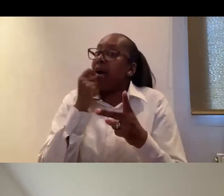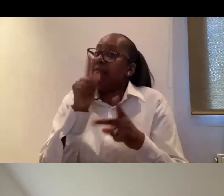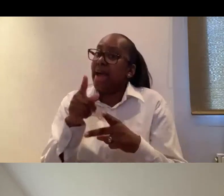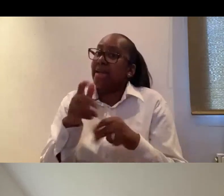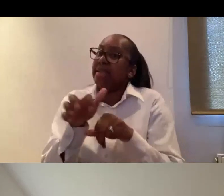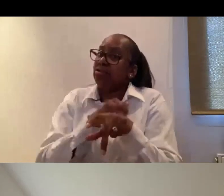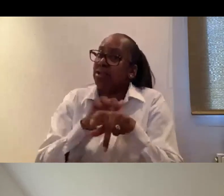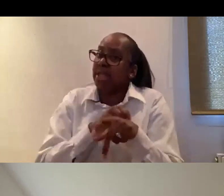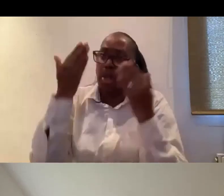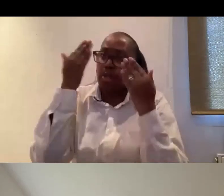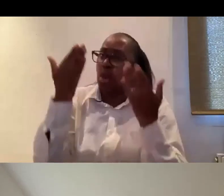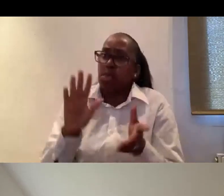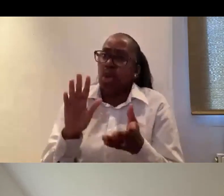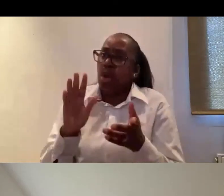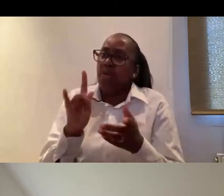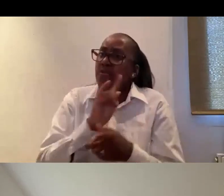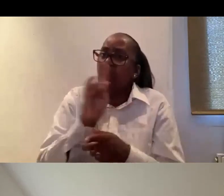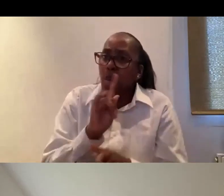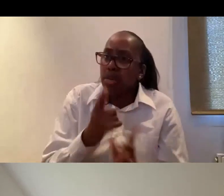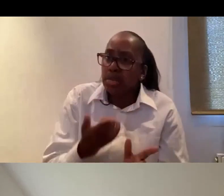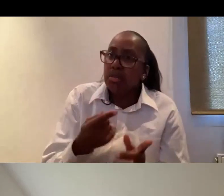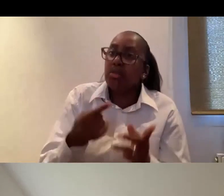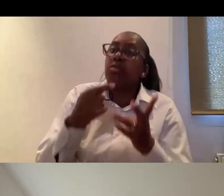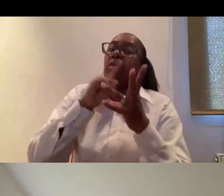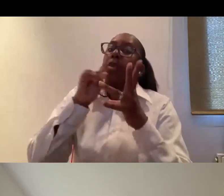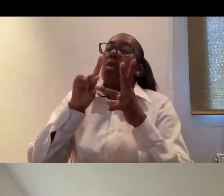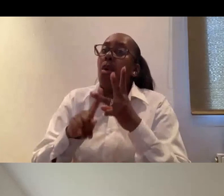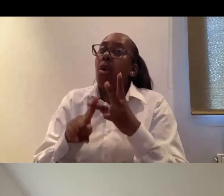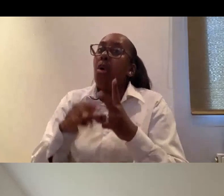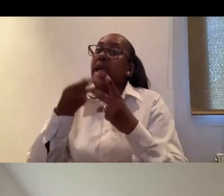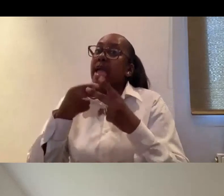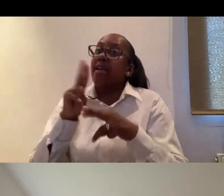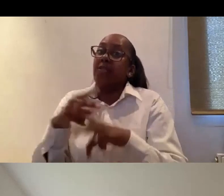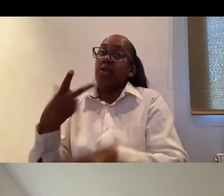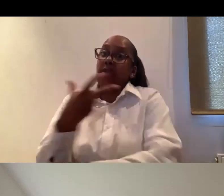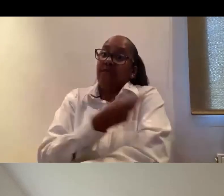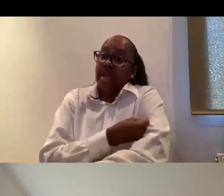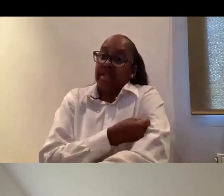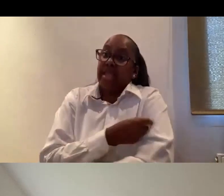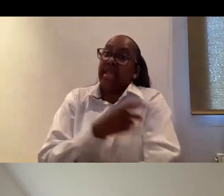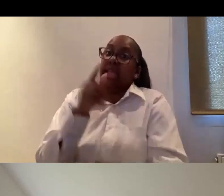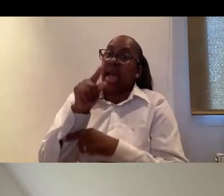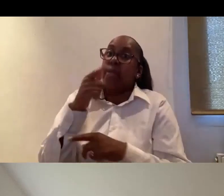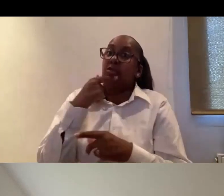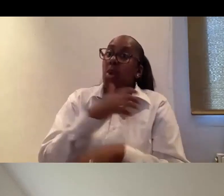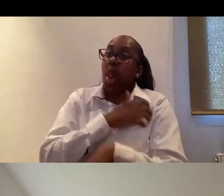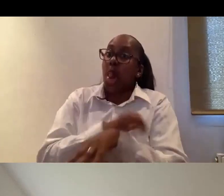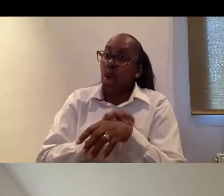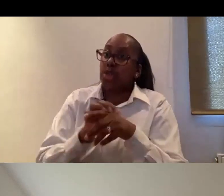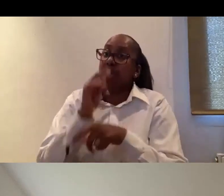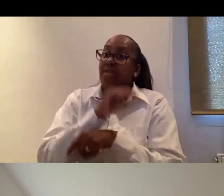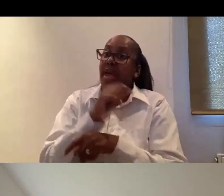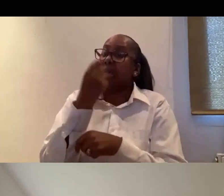it, or if you have a severe allergy to the vaccine itself or any of components of the